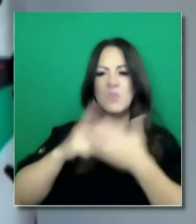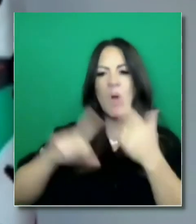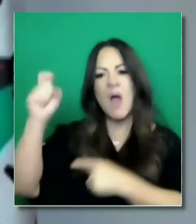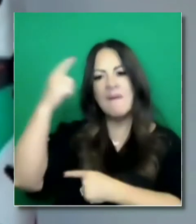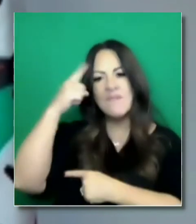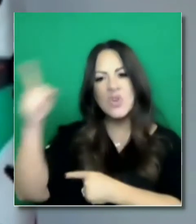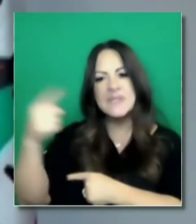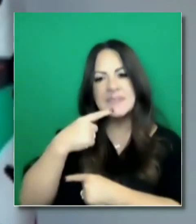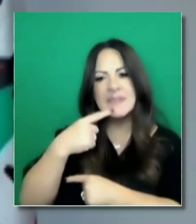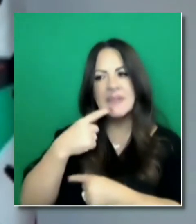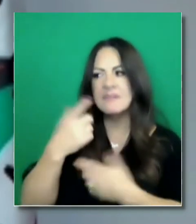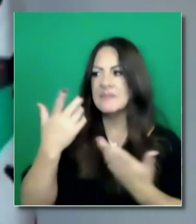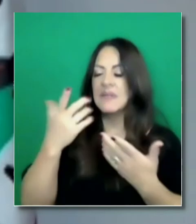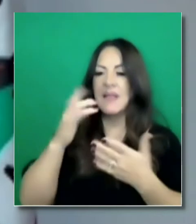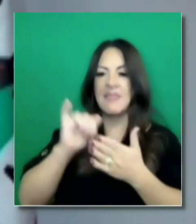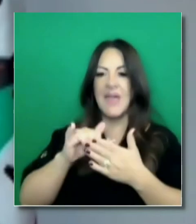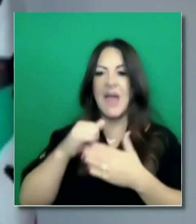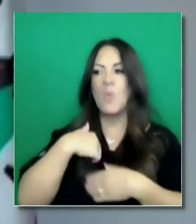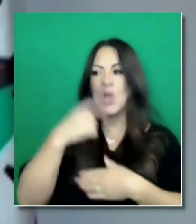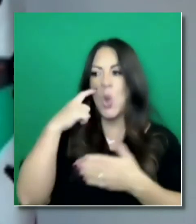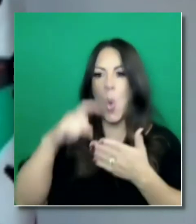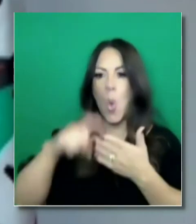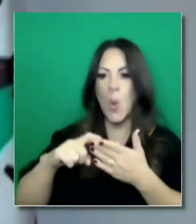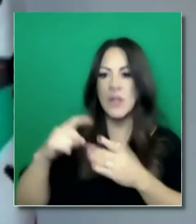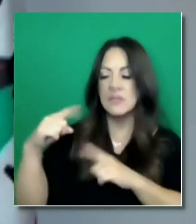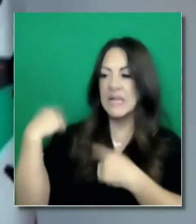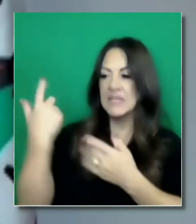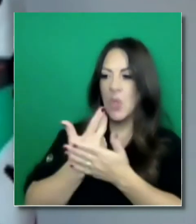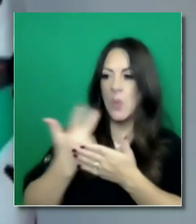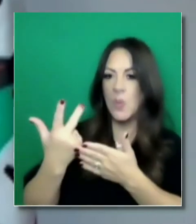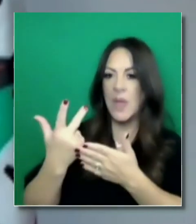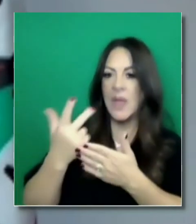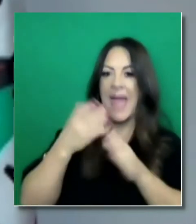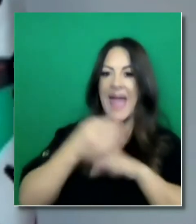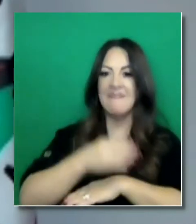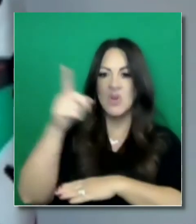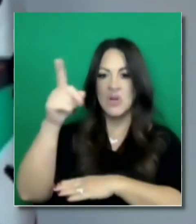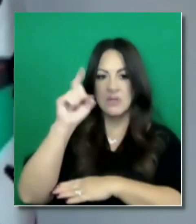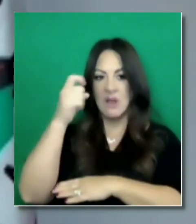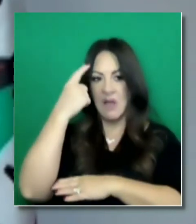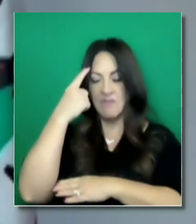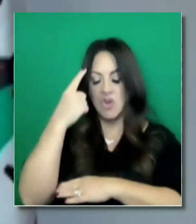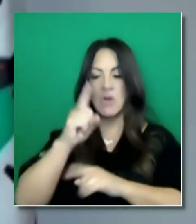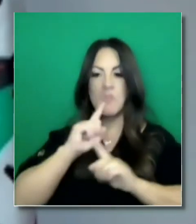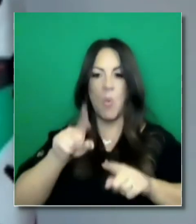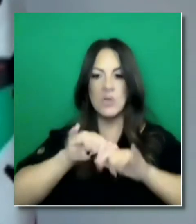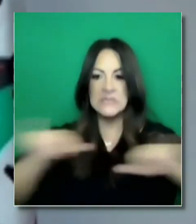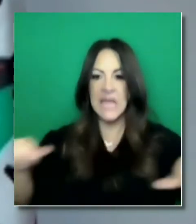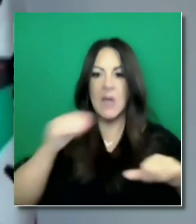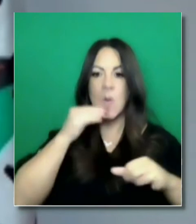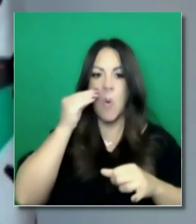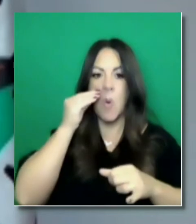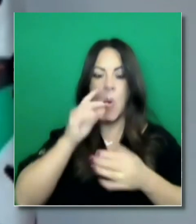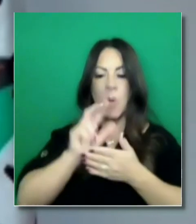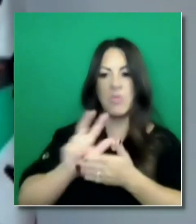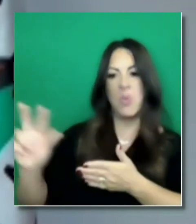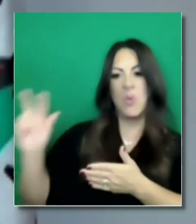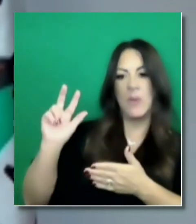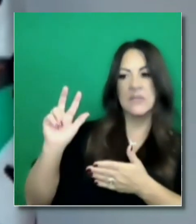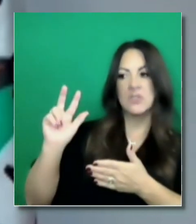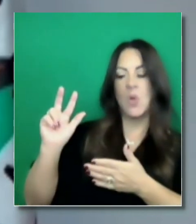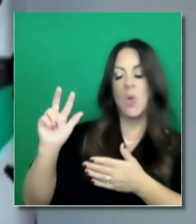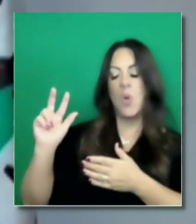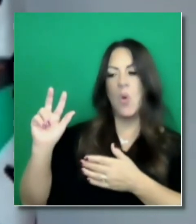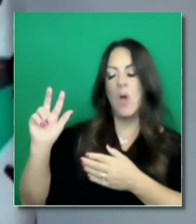gotten something out of that. The trends have started to come down a little bit, but it's not enough. We need people not to let up their